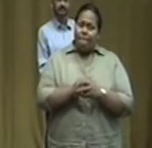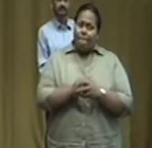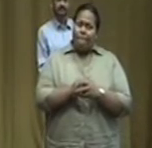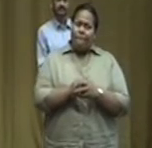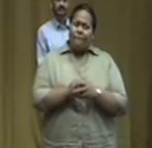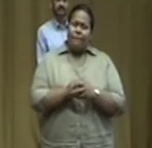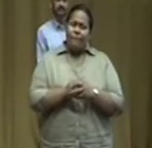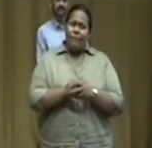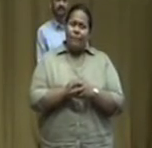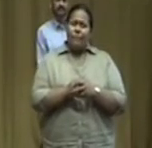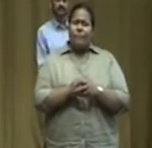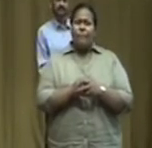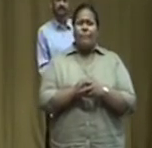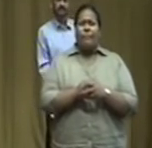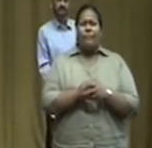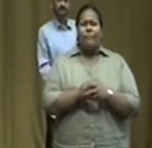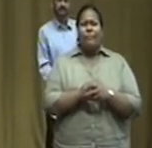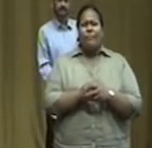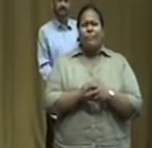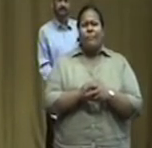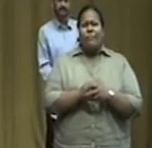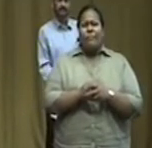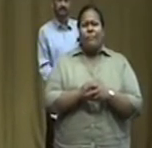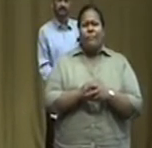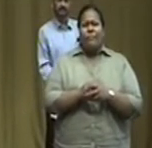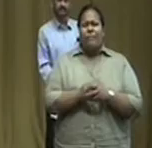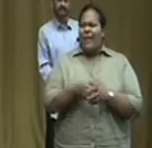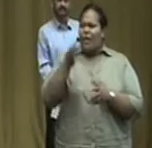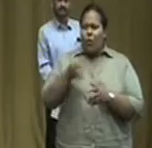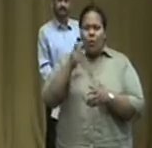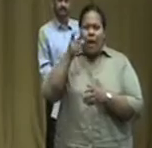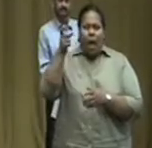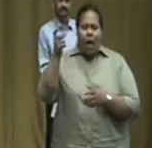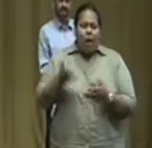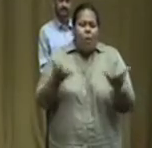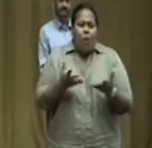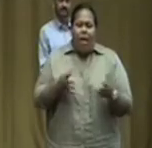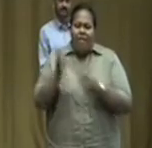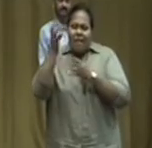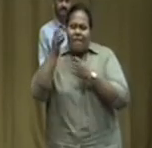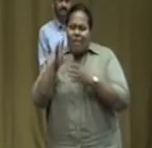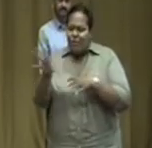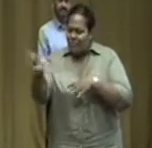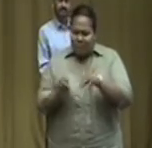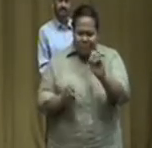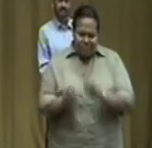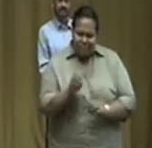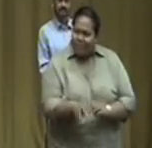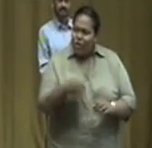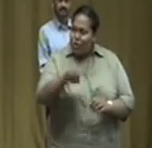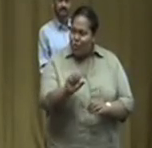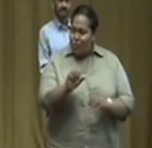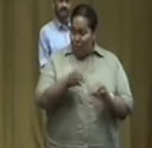overly discerning about where they're getting their information from. Can you comment on that